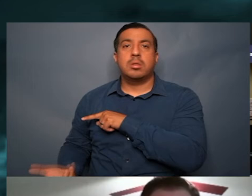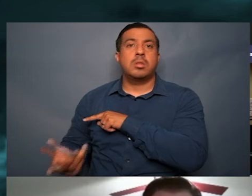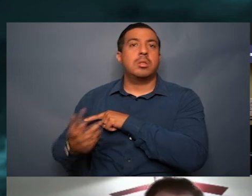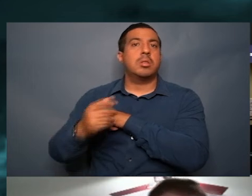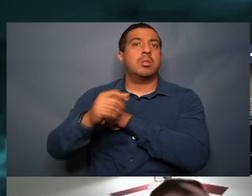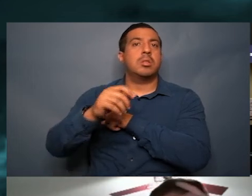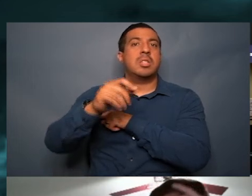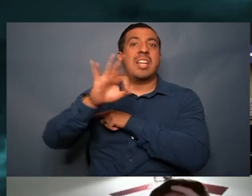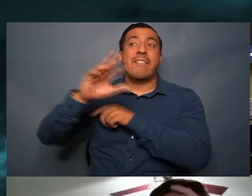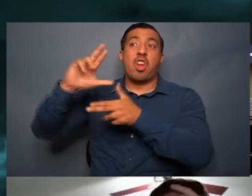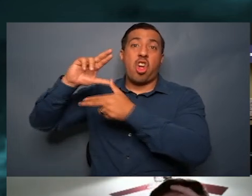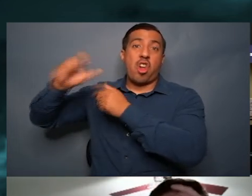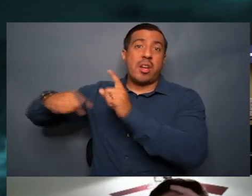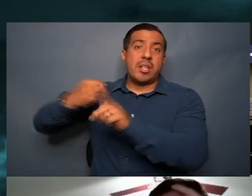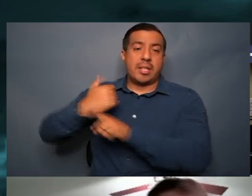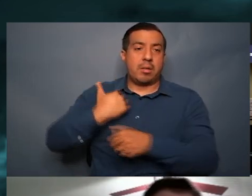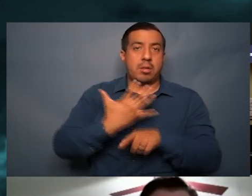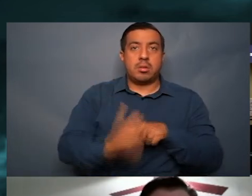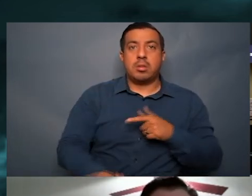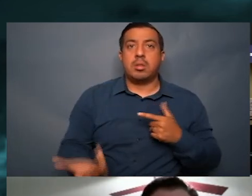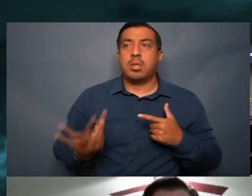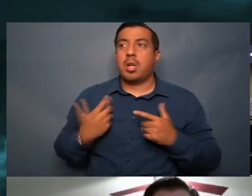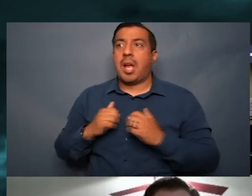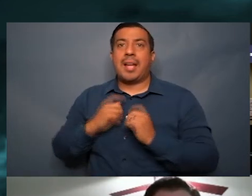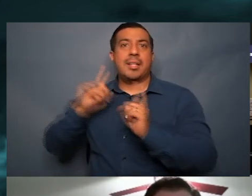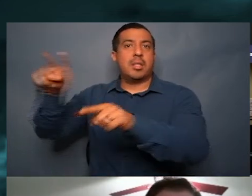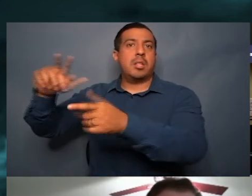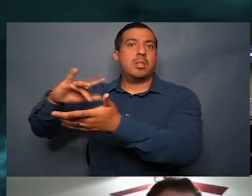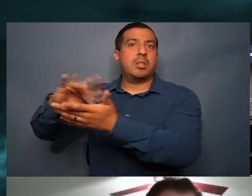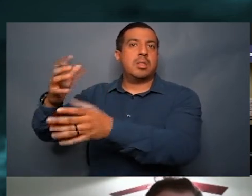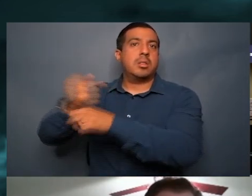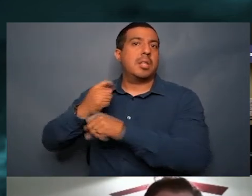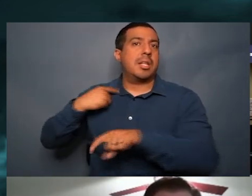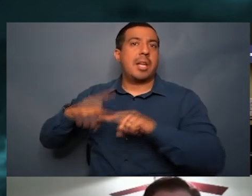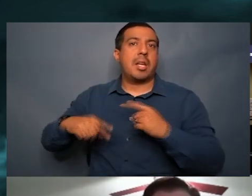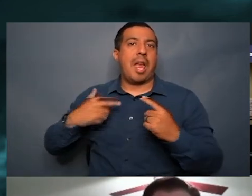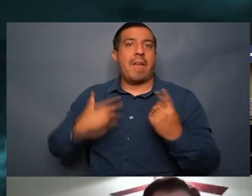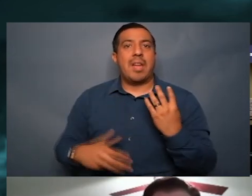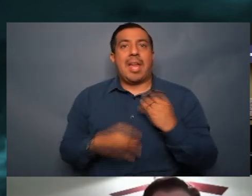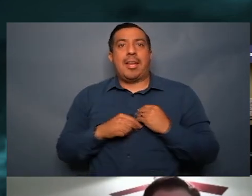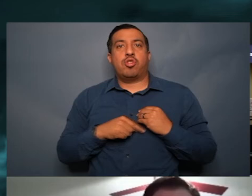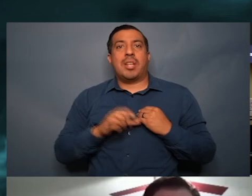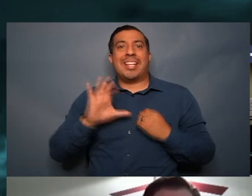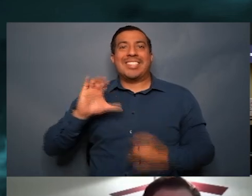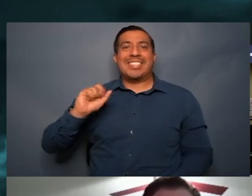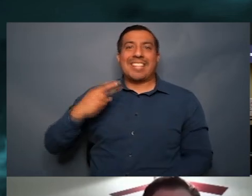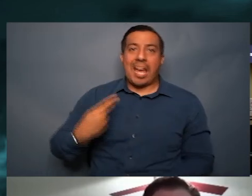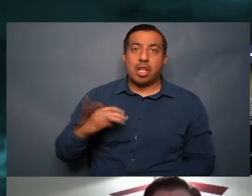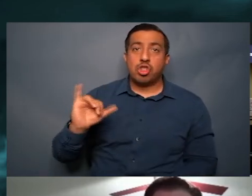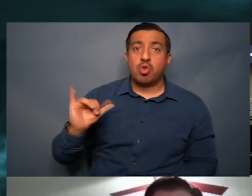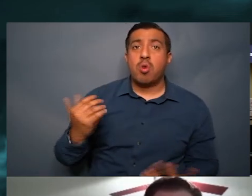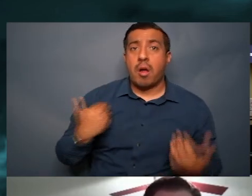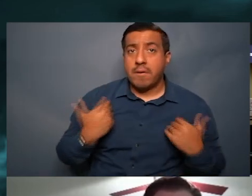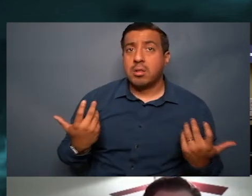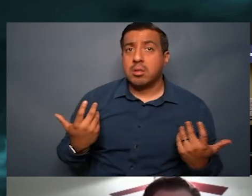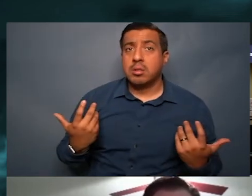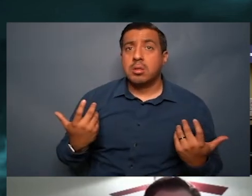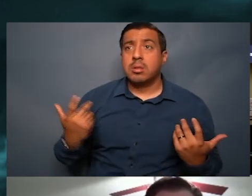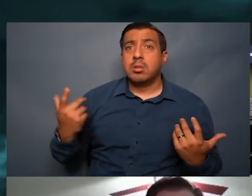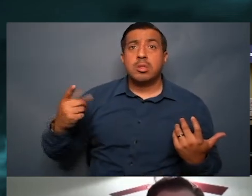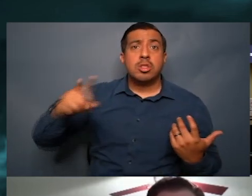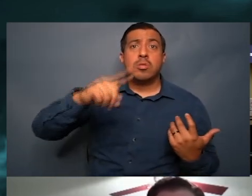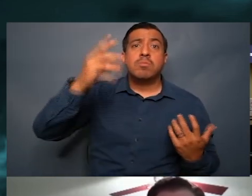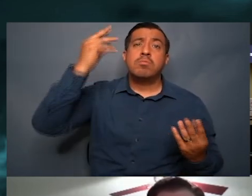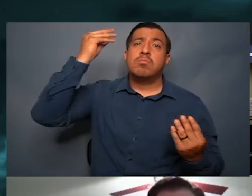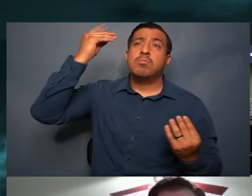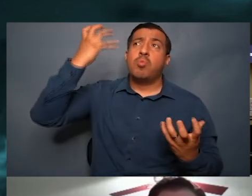middle of hurricane threat where you can't get to a pharmacy. Always good to have extra cash and things like that. Anybody else have something on their mind